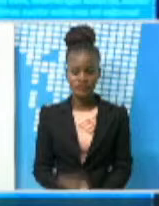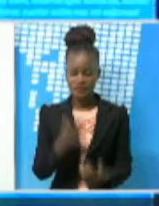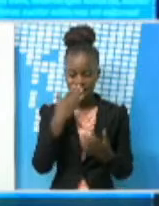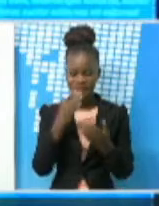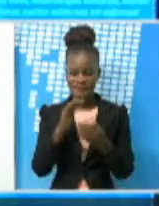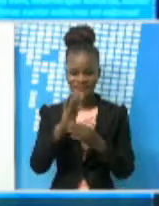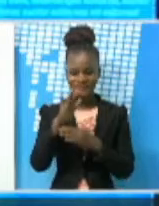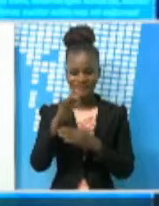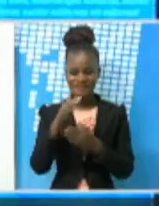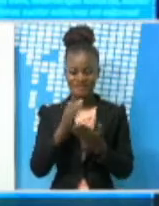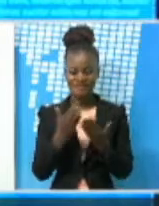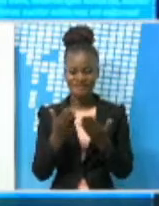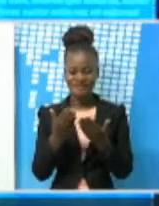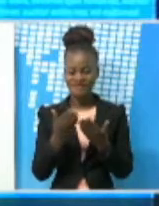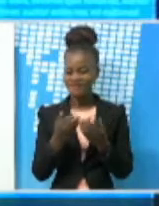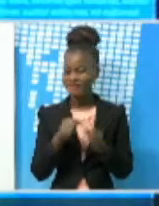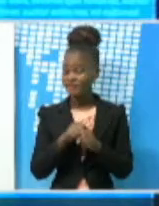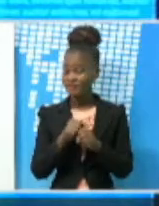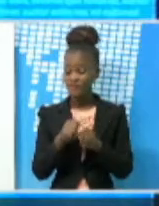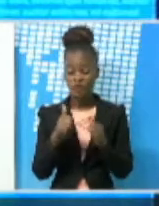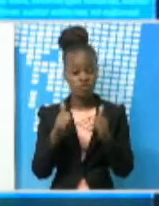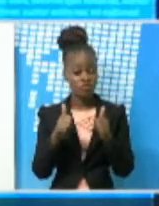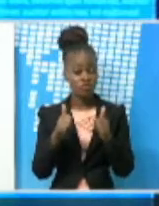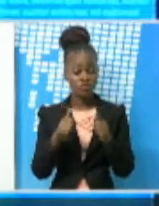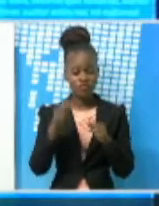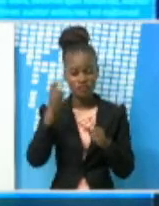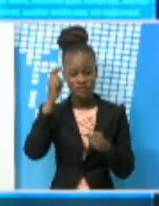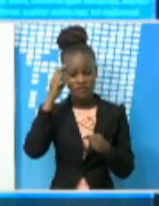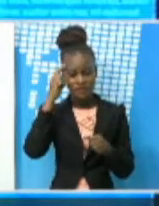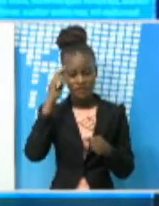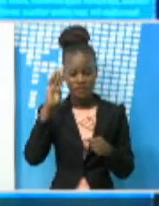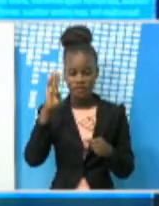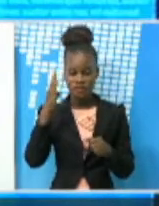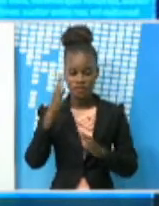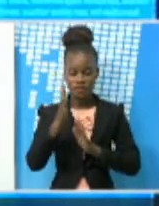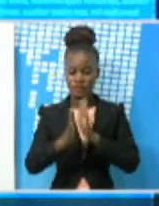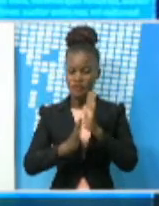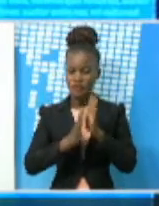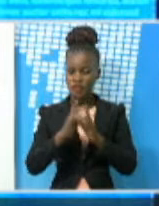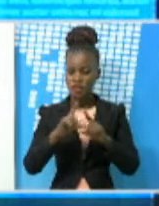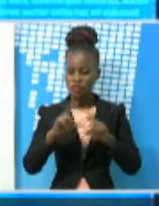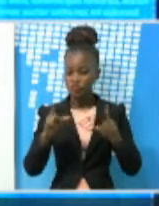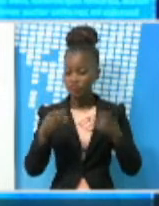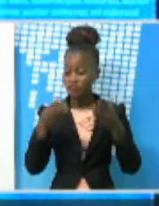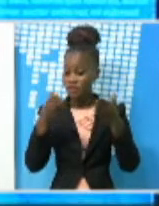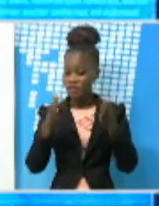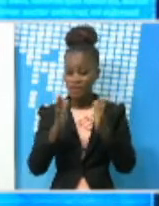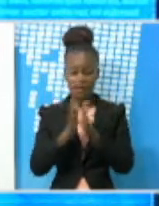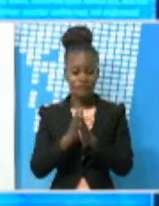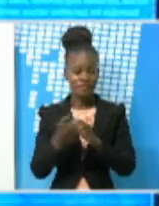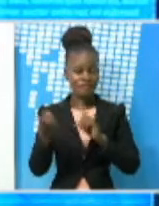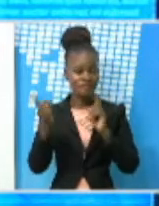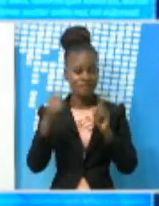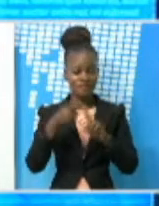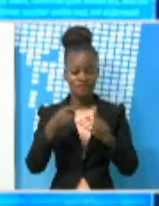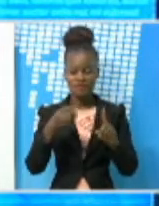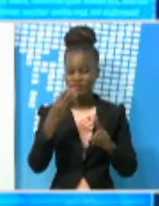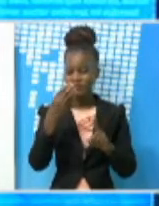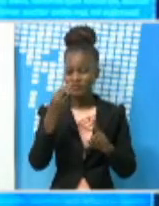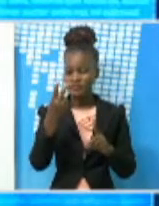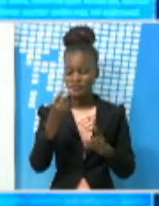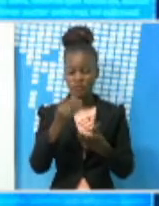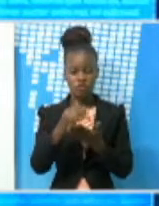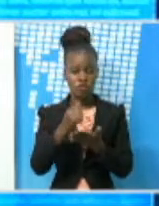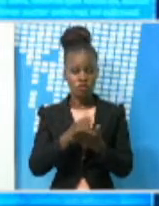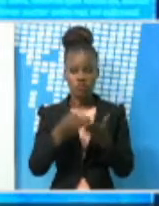Hello and good evening. Hope you're doing well. I'm Joram Ssonko with Winnie and Nakawuki on sign language, and we're coming to you live from plot 42 Nile